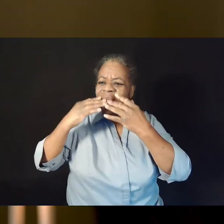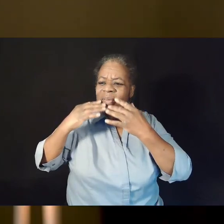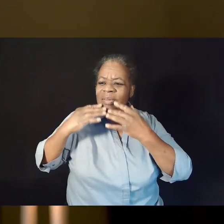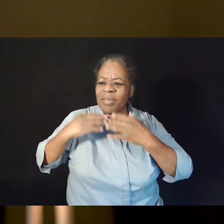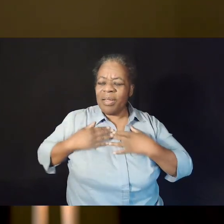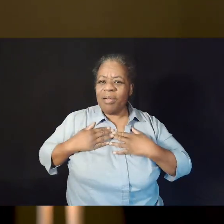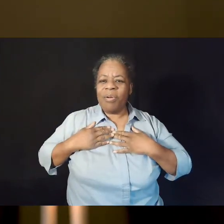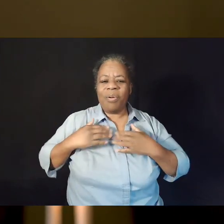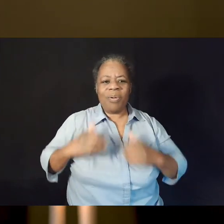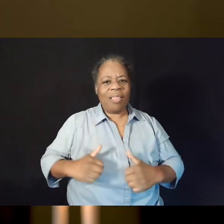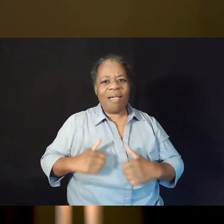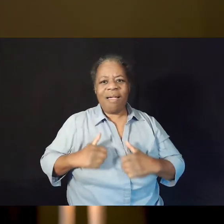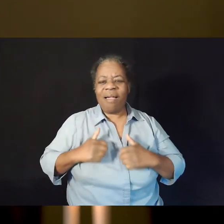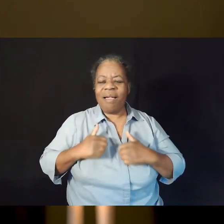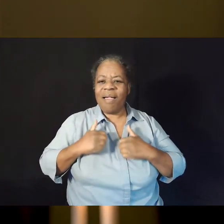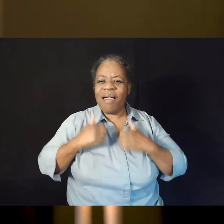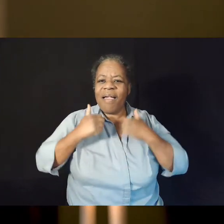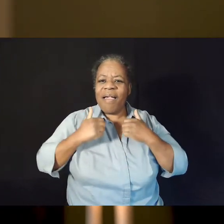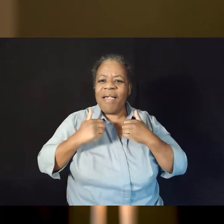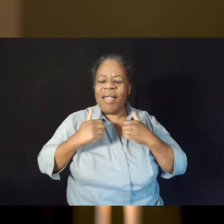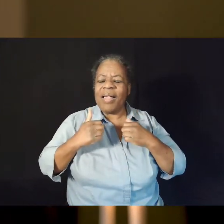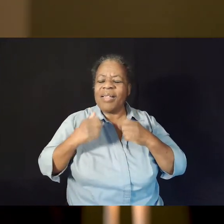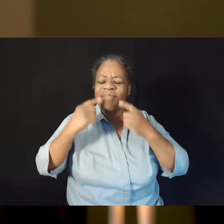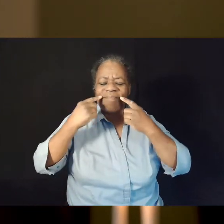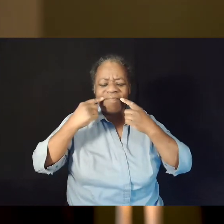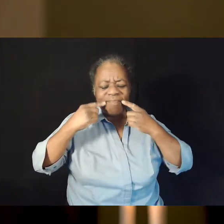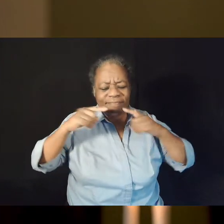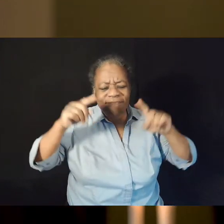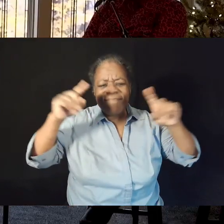Know that it is